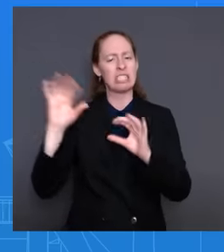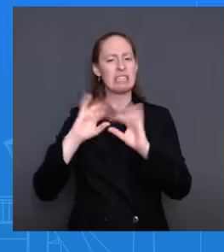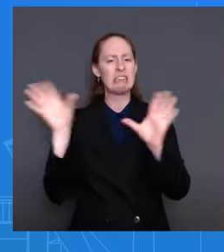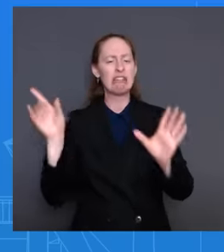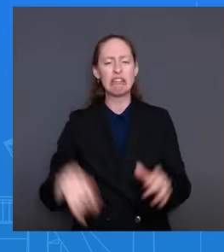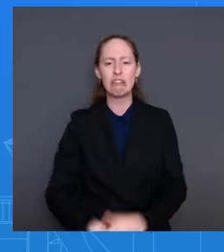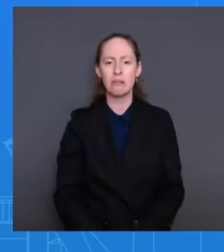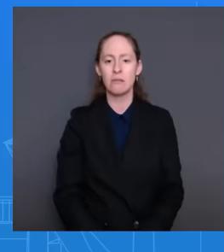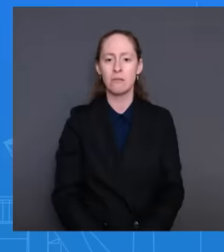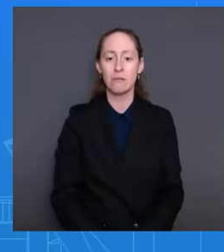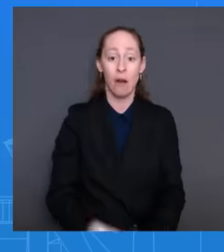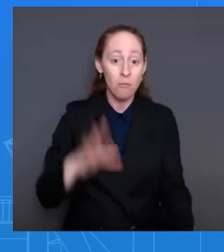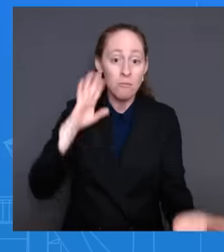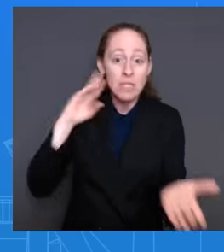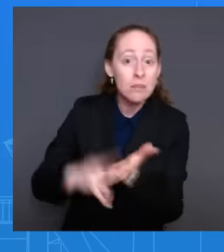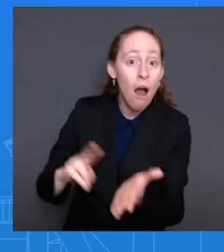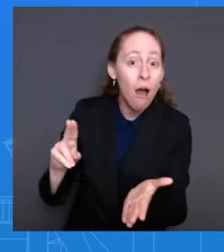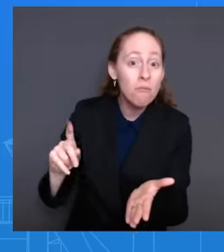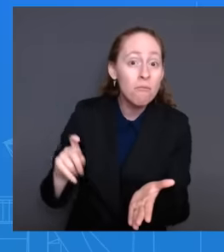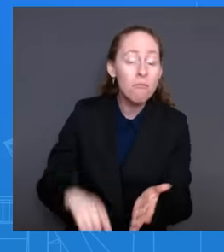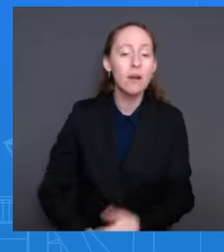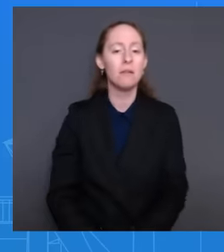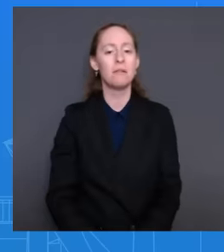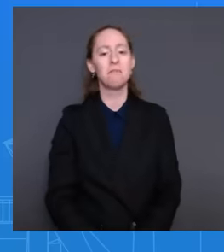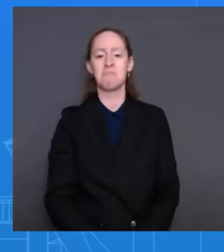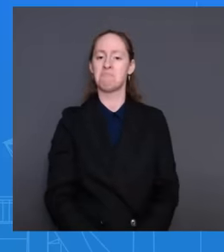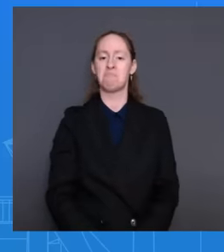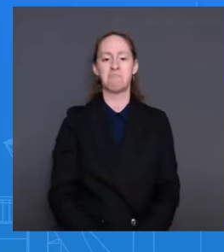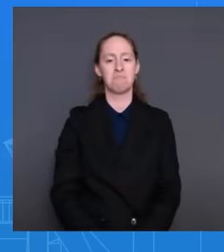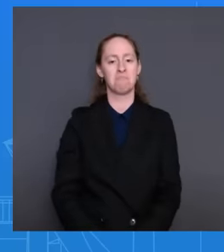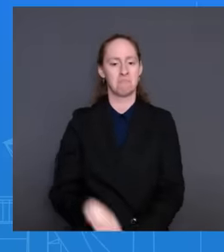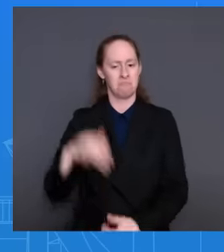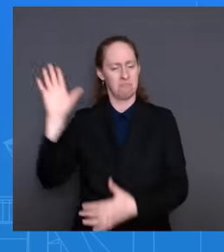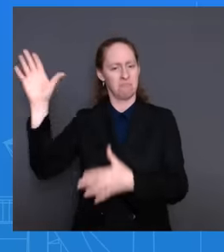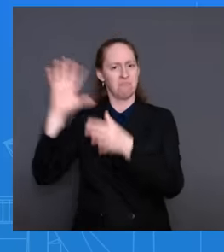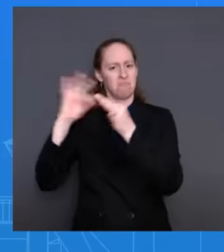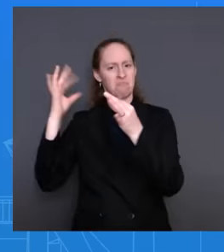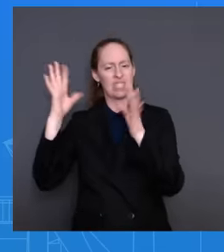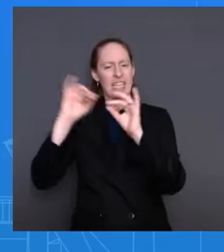passed. I'll just let his words stand for himself for itself.